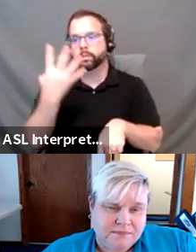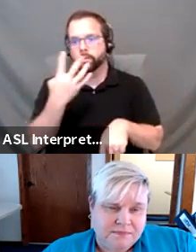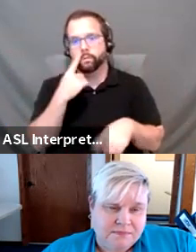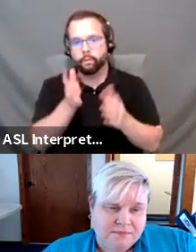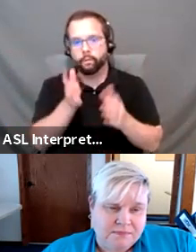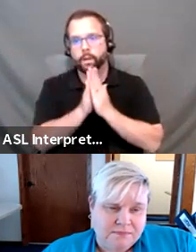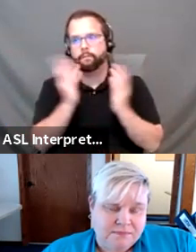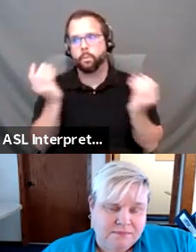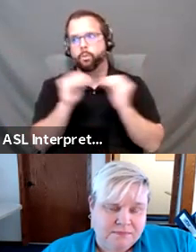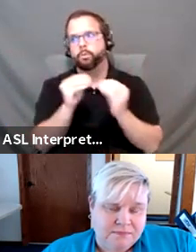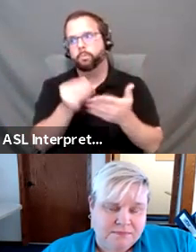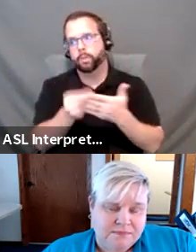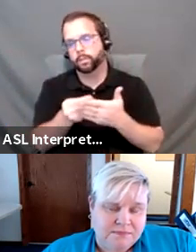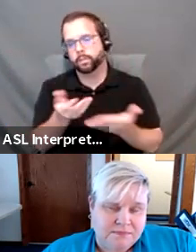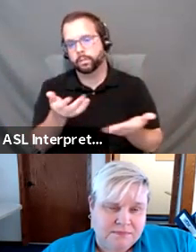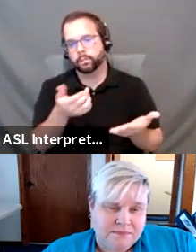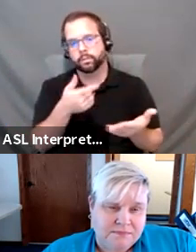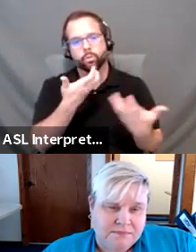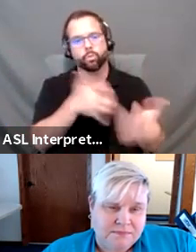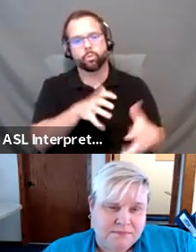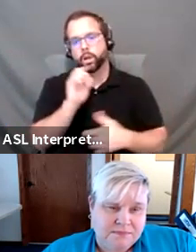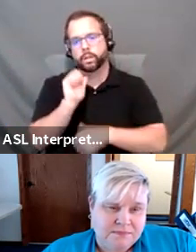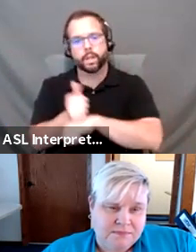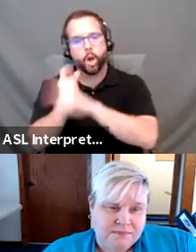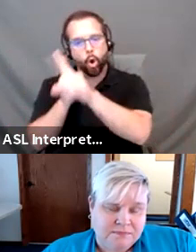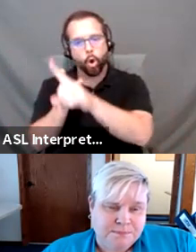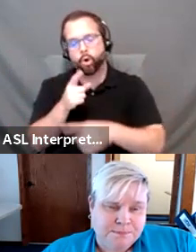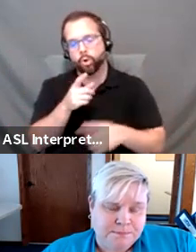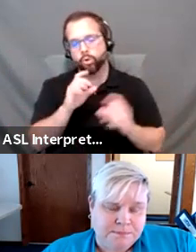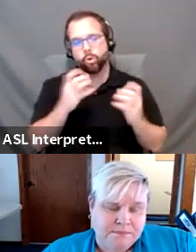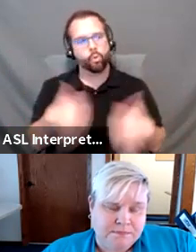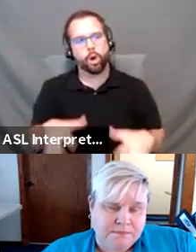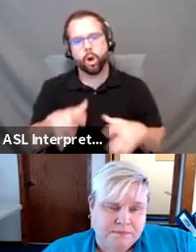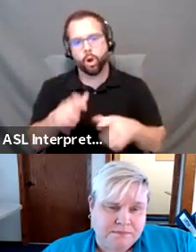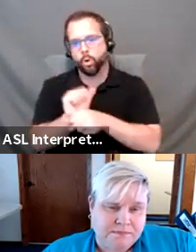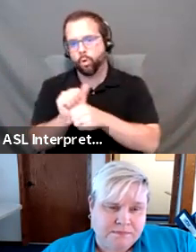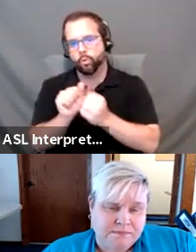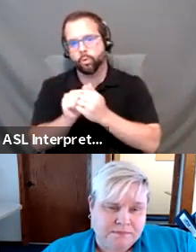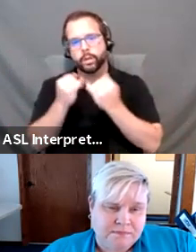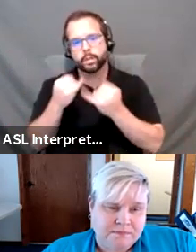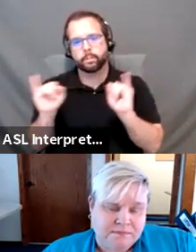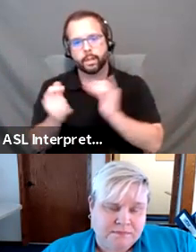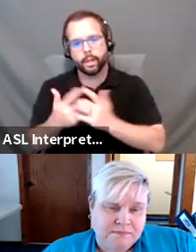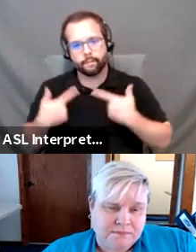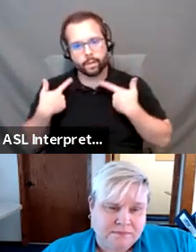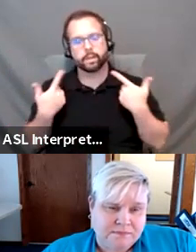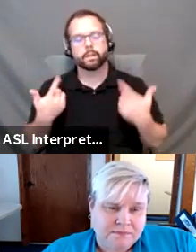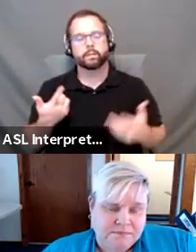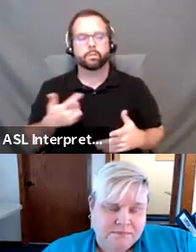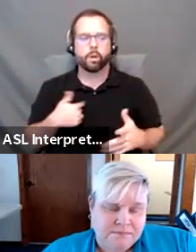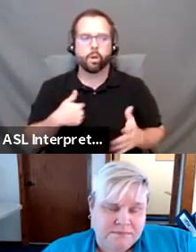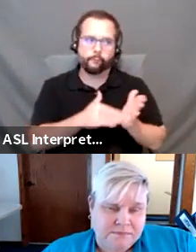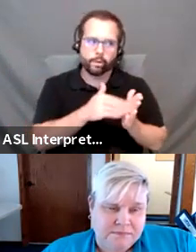the funds and not wanting to set goals and work on independent living. So I would kind of sneak in some of those concepts while I was working with